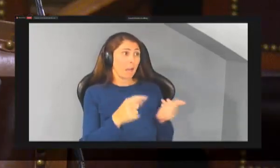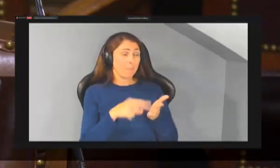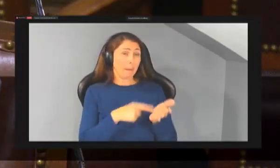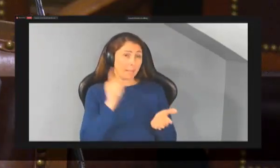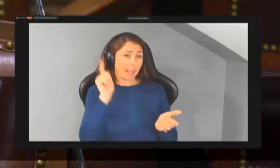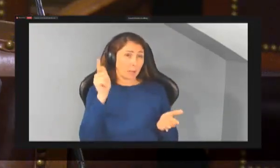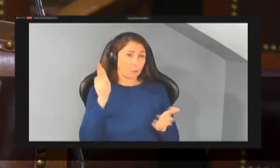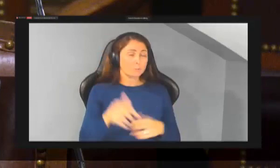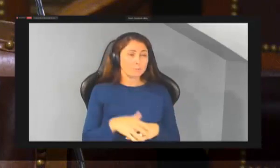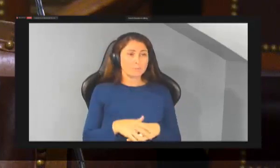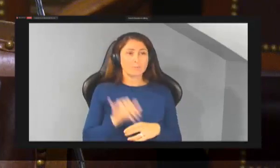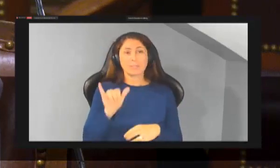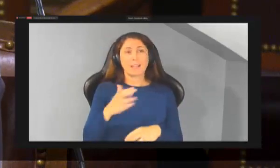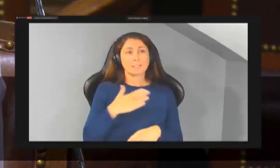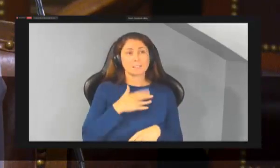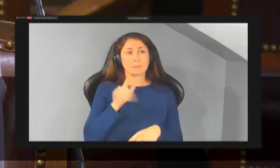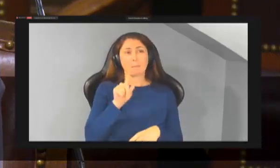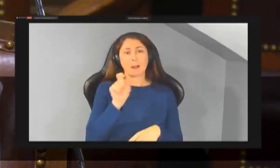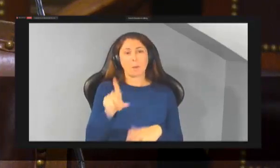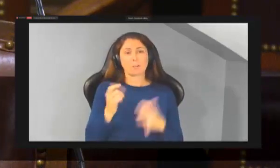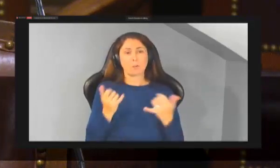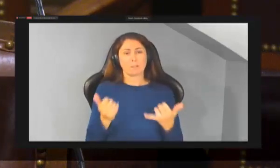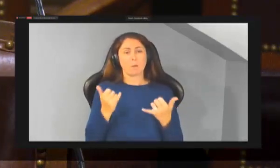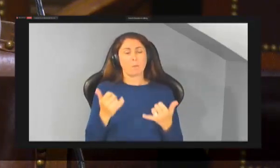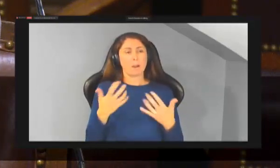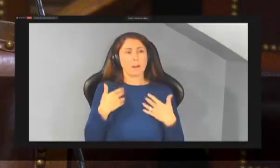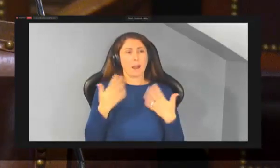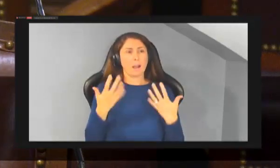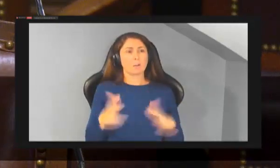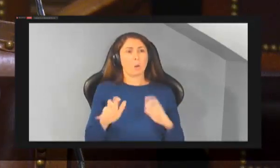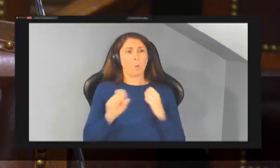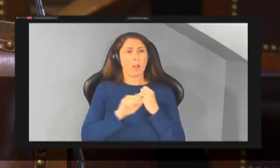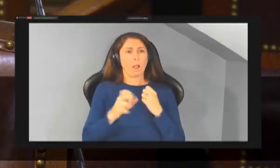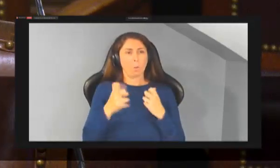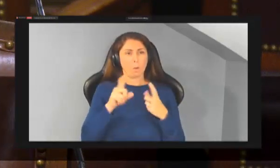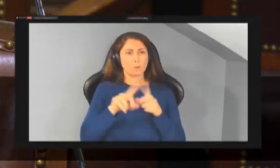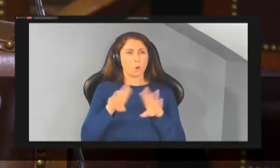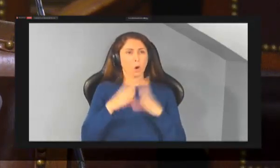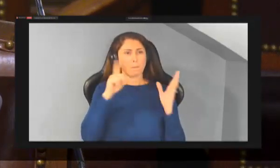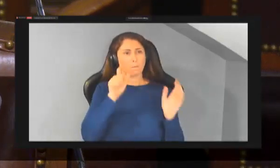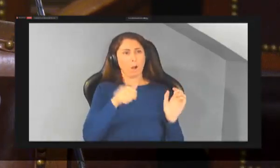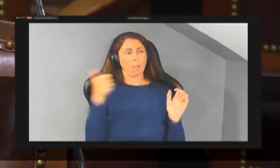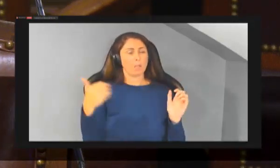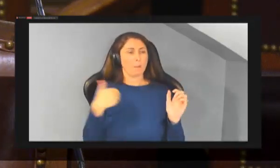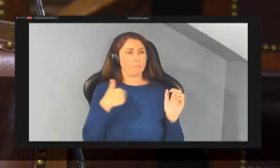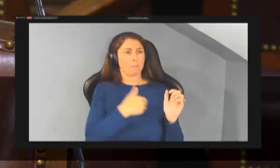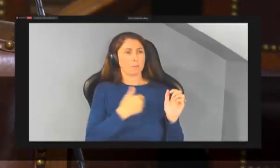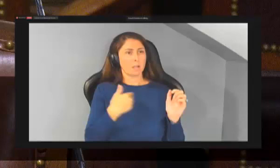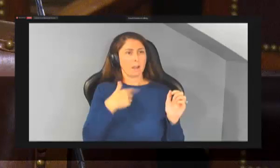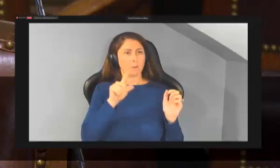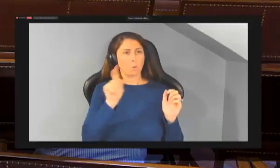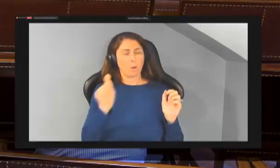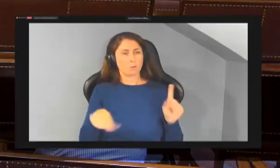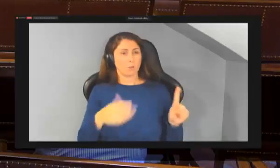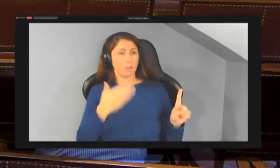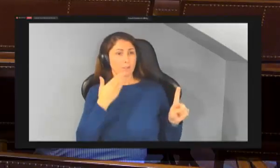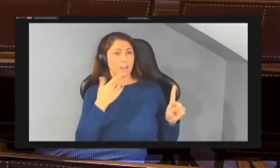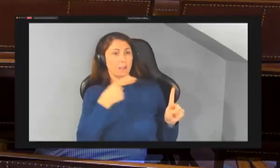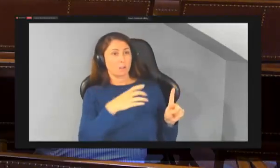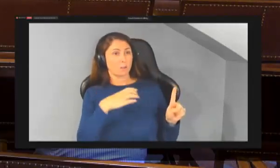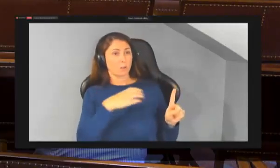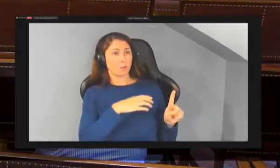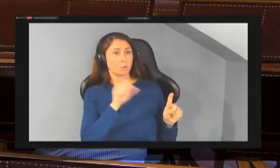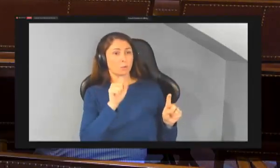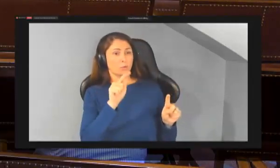That's my questions for this moment in time. I don't want to dominate. I'd like to open it up for other members who might have questions. Thank you. I've got Councilwoman Strasburger